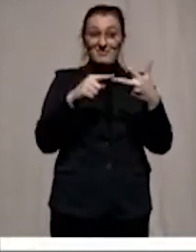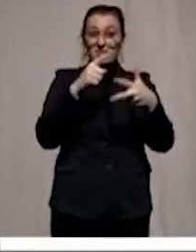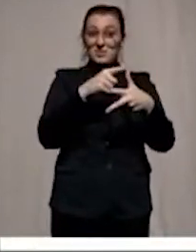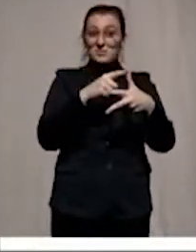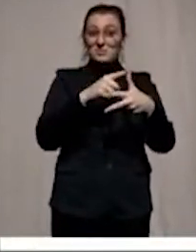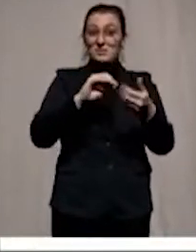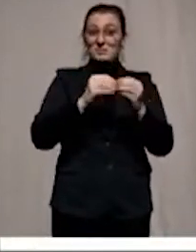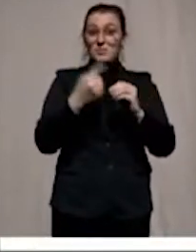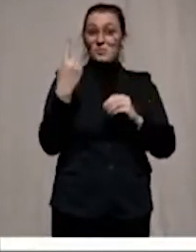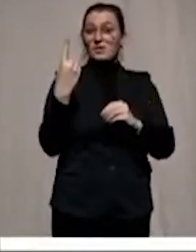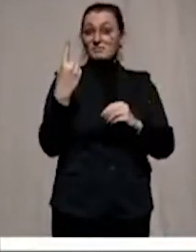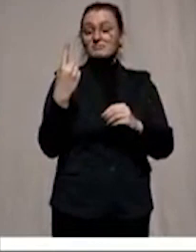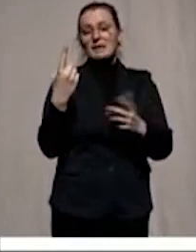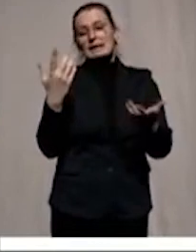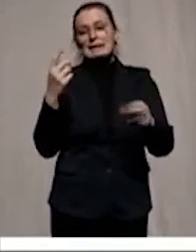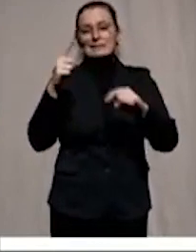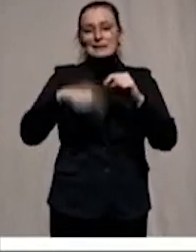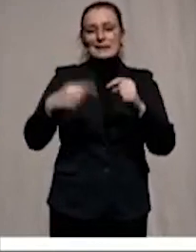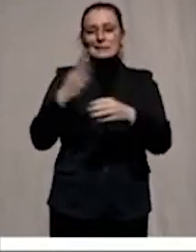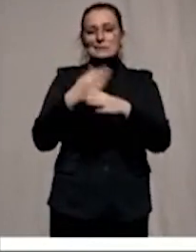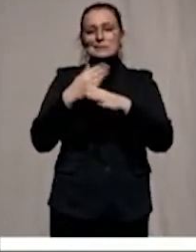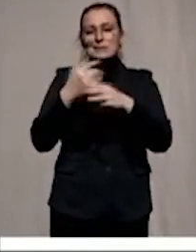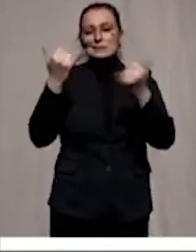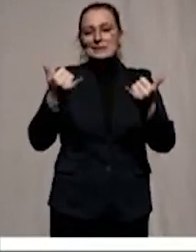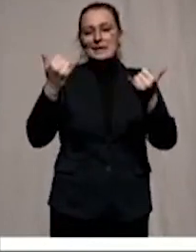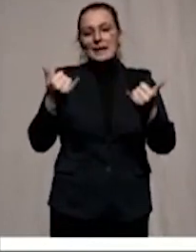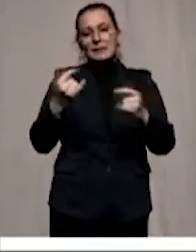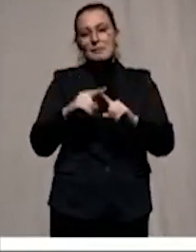today, but yeah.